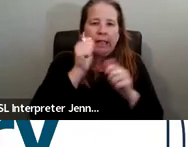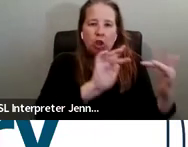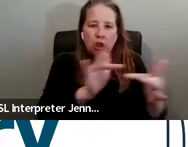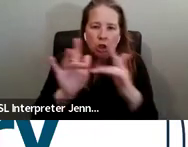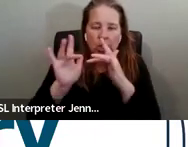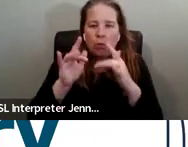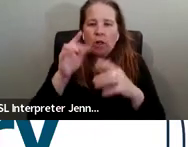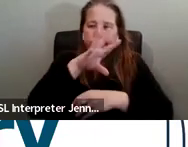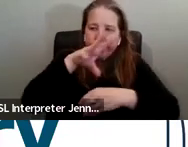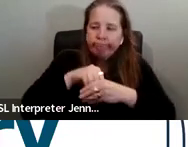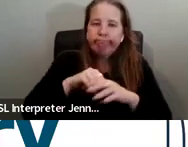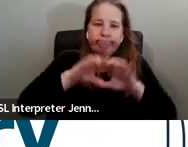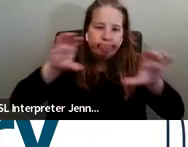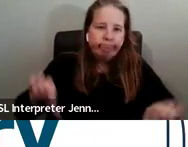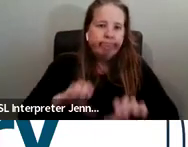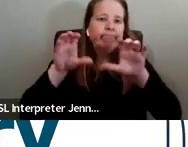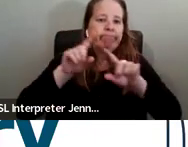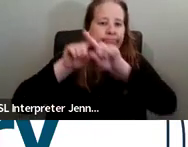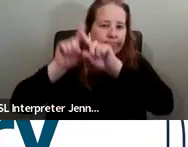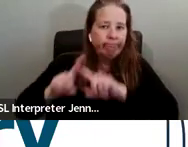participate in activities such as